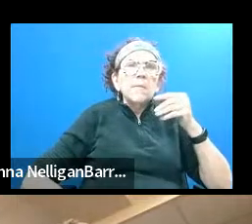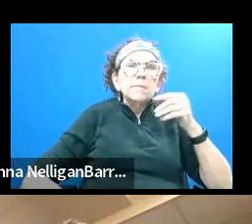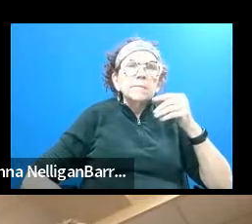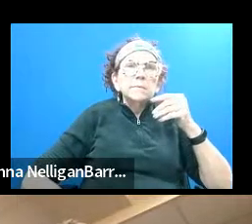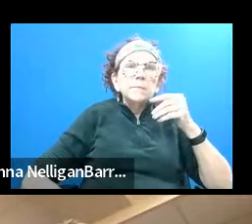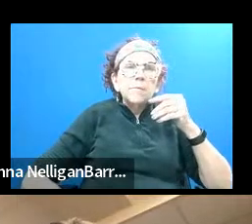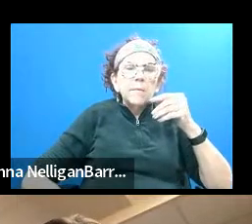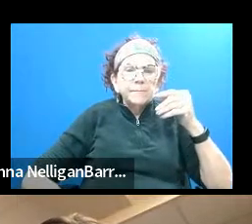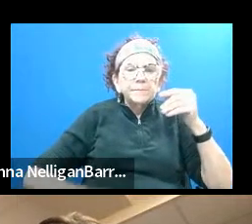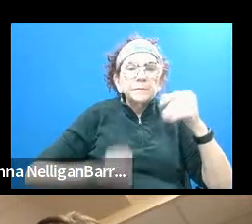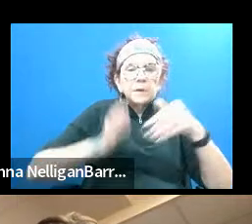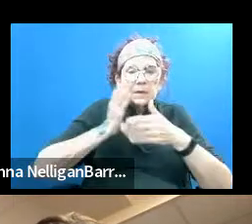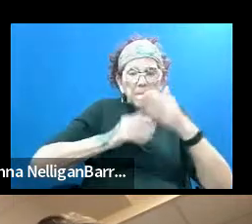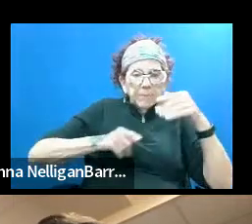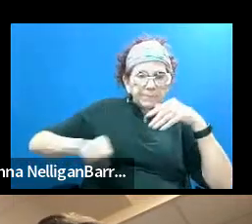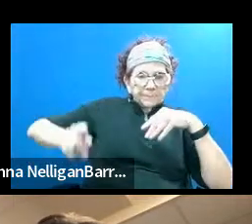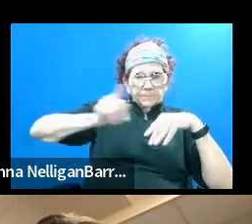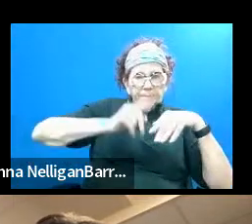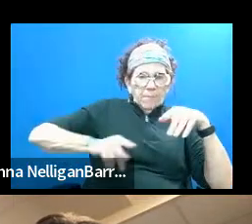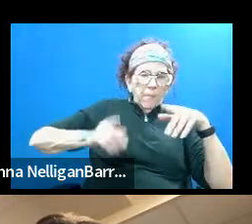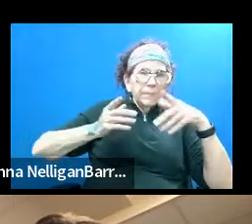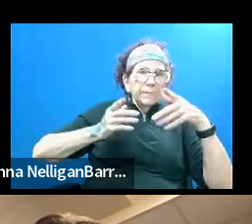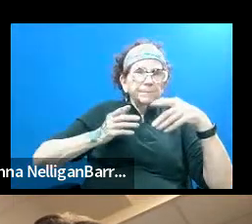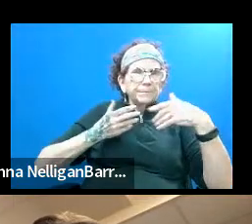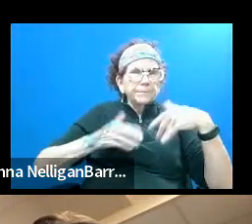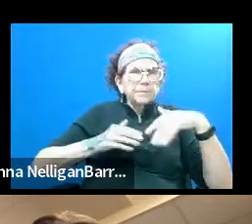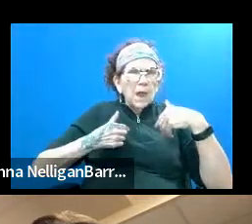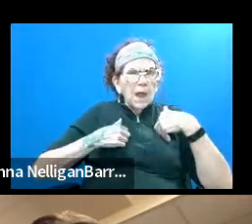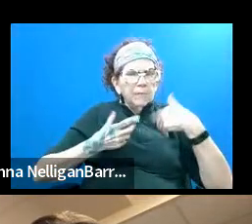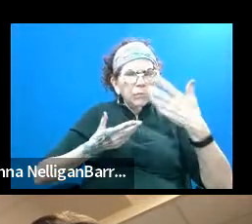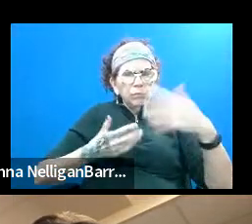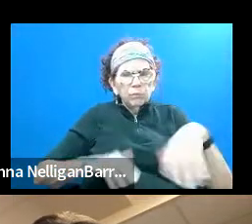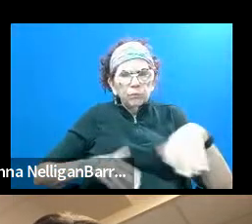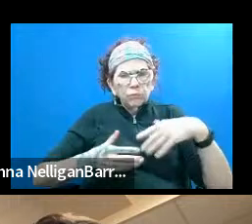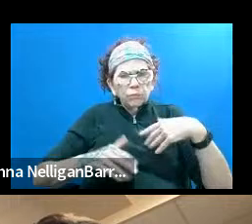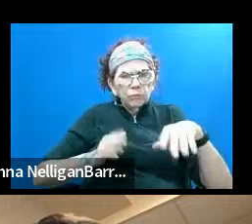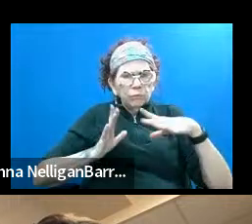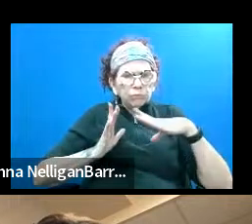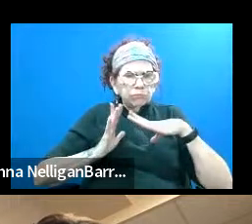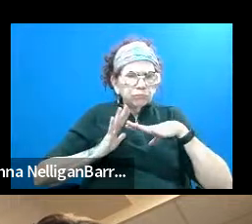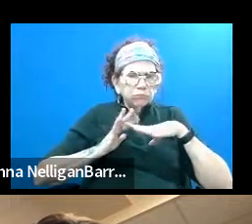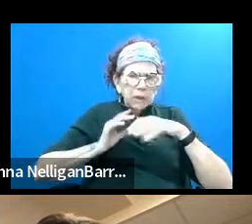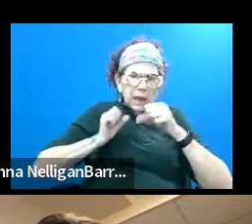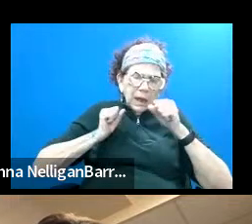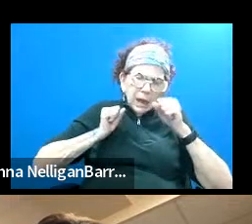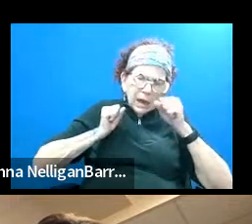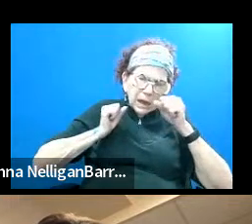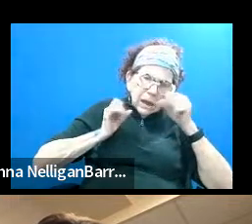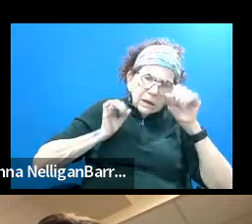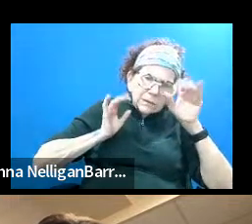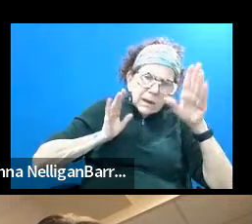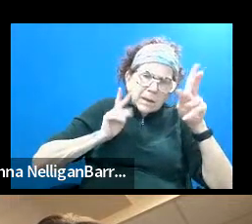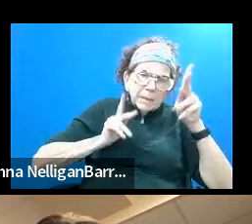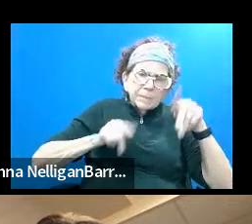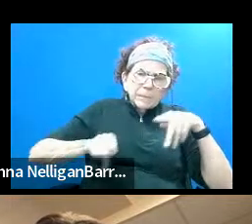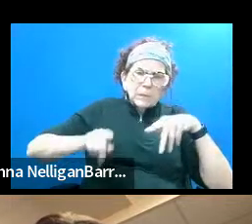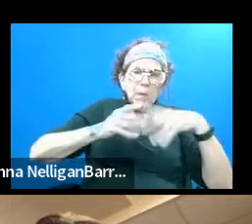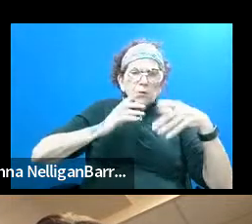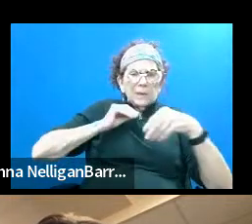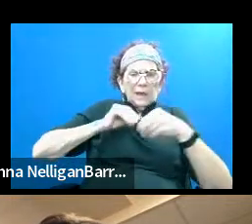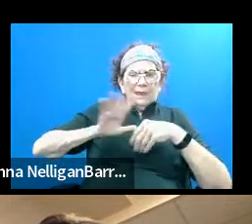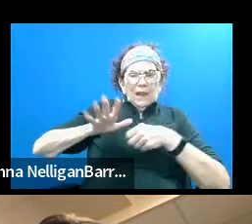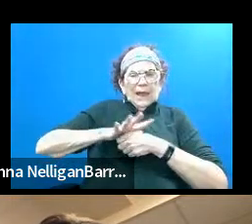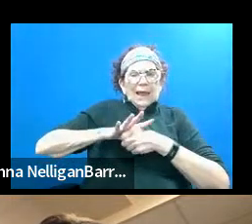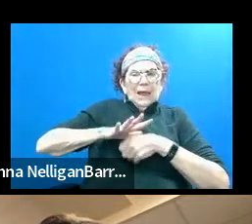have this magnificent, outstanding, everybody want to be there area in the midst of a great